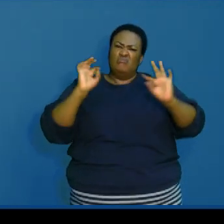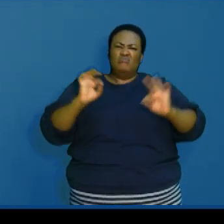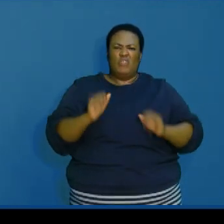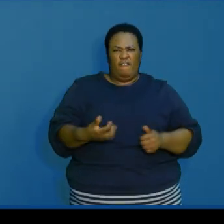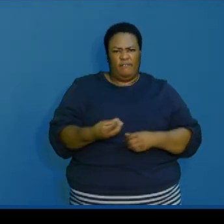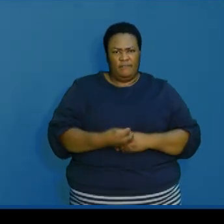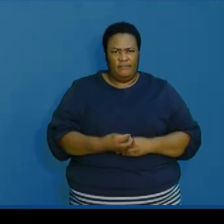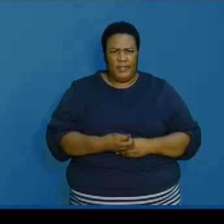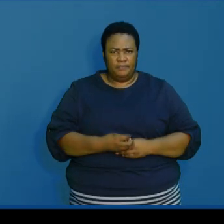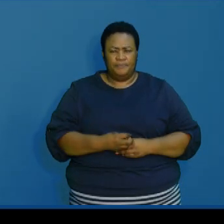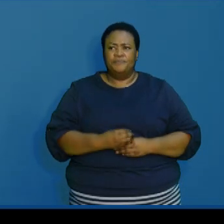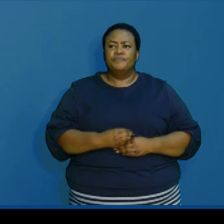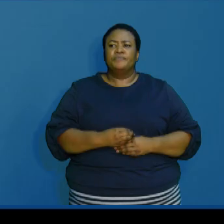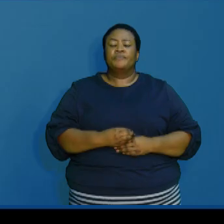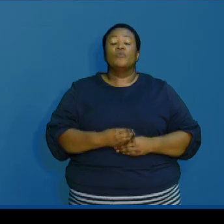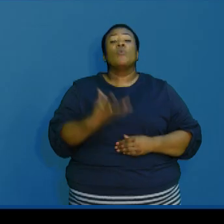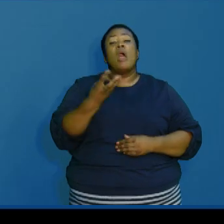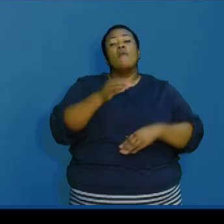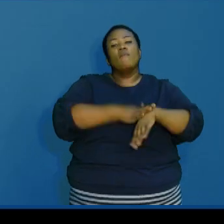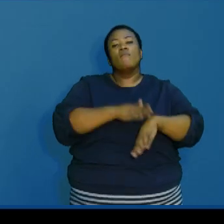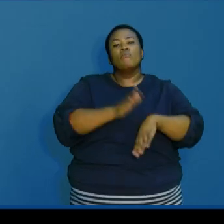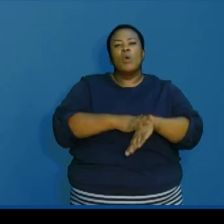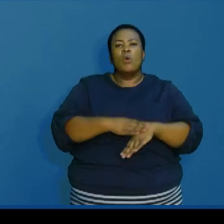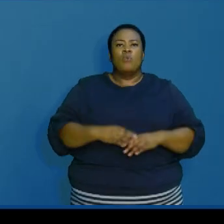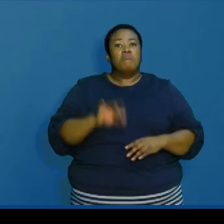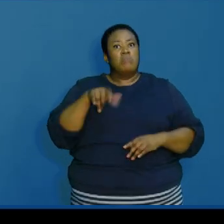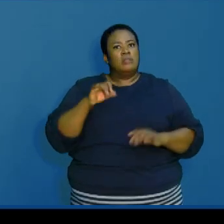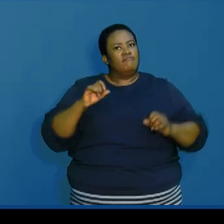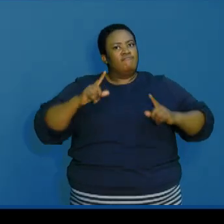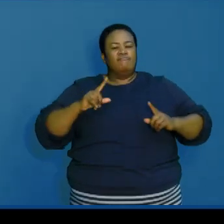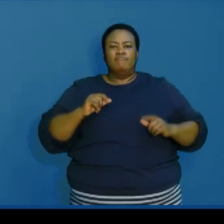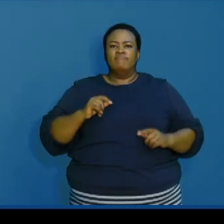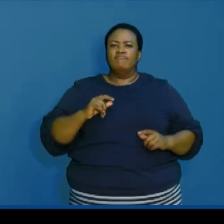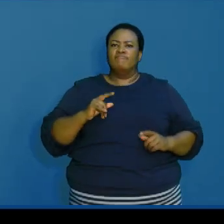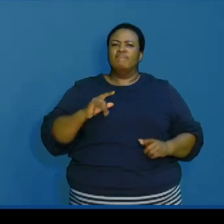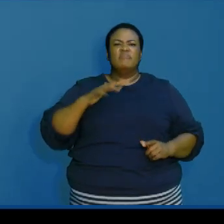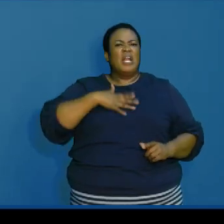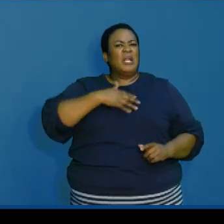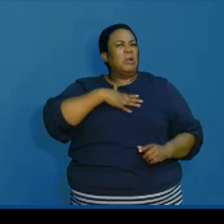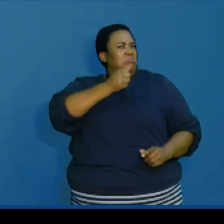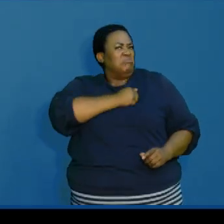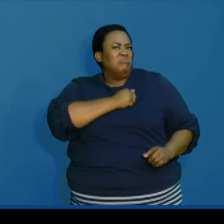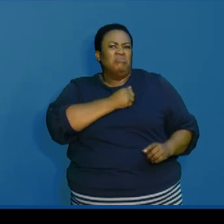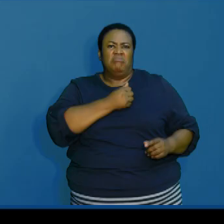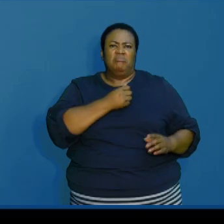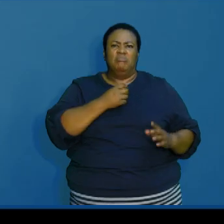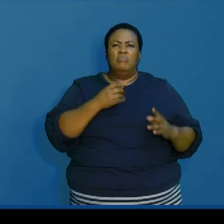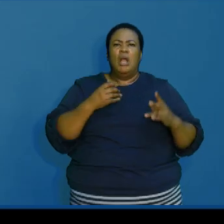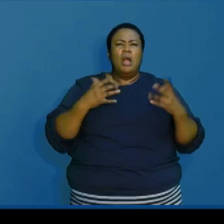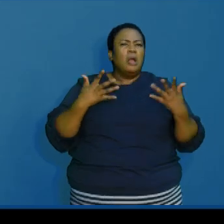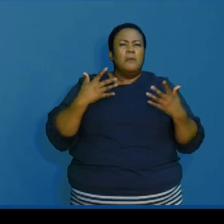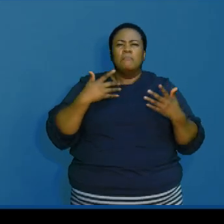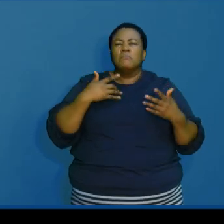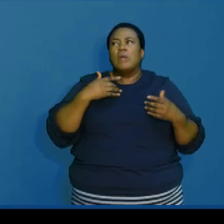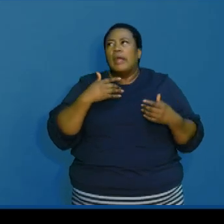We have more character traits: assertive, fearful, independent, anxious,